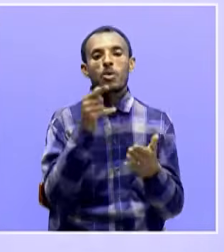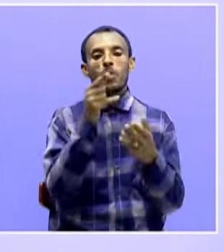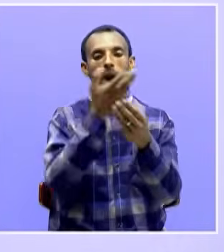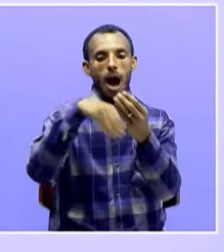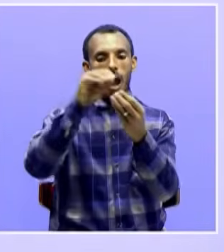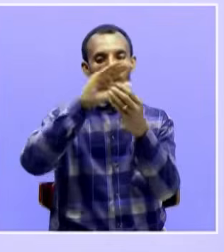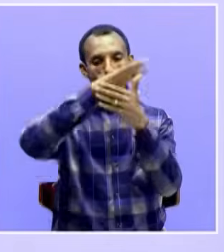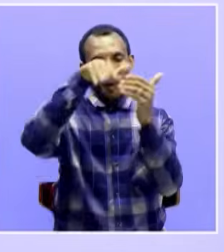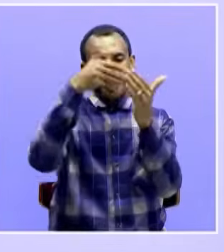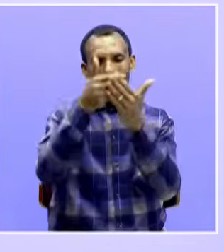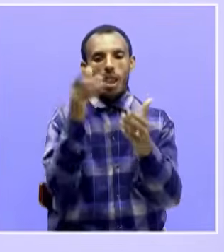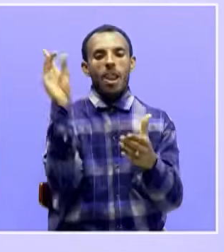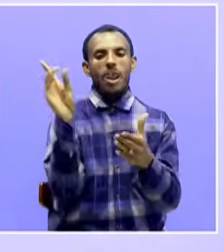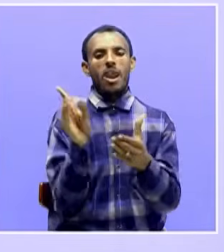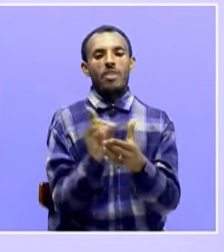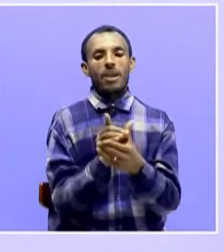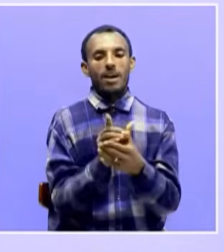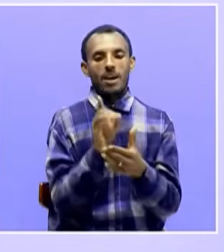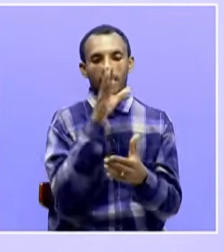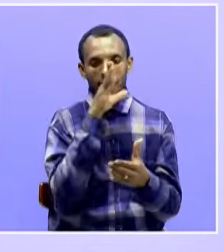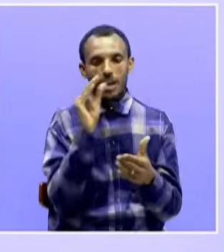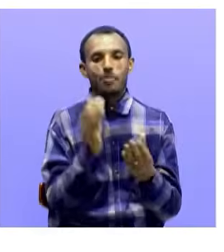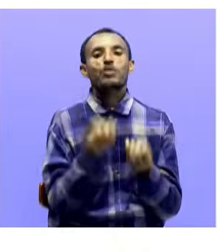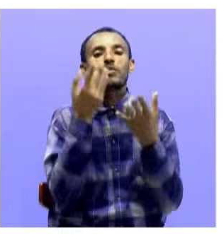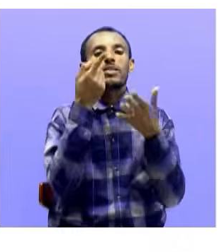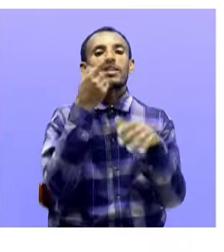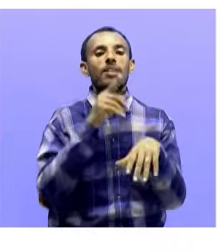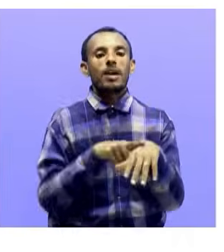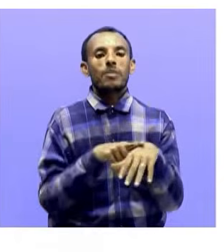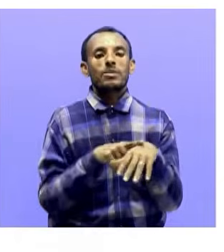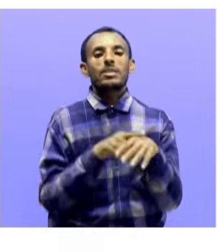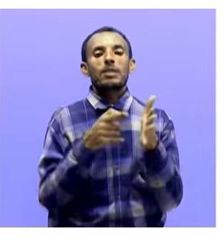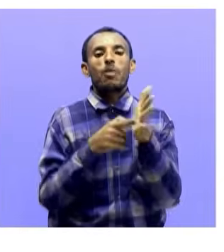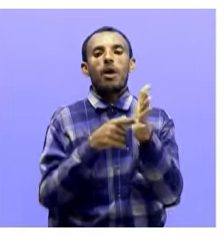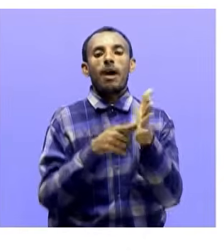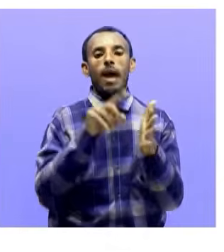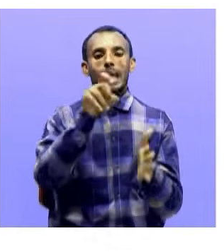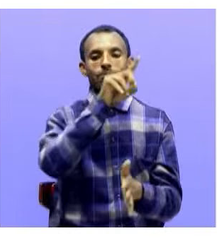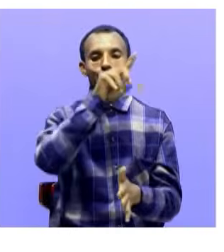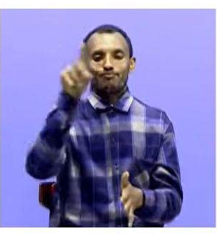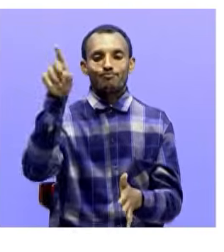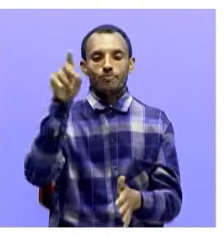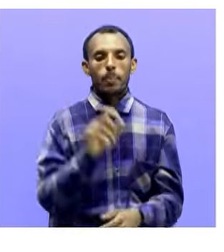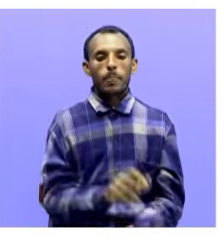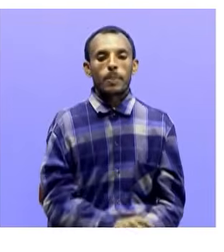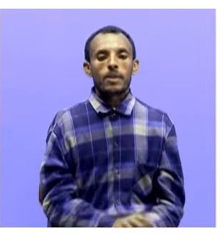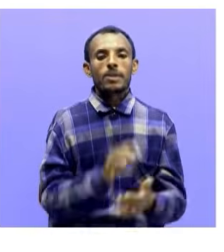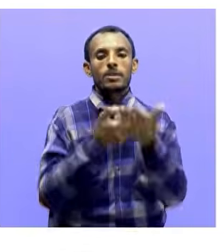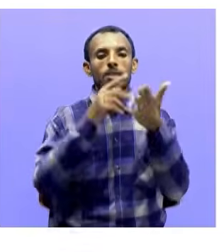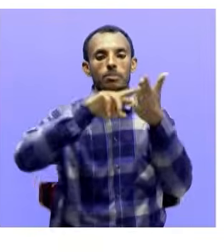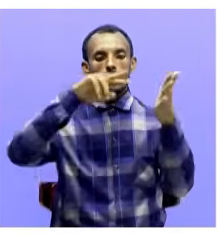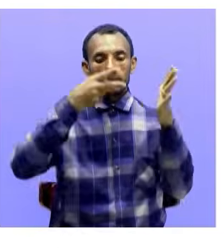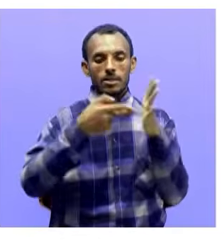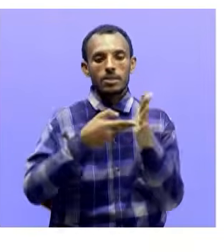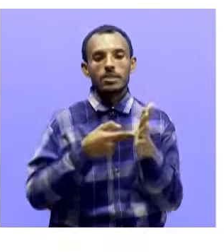data. So mean, most of the time we use the symbol, this symbol x bar. So this mean